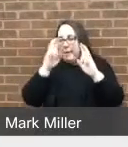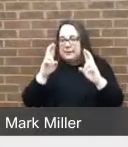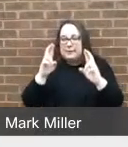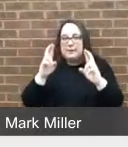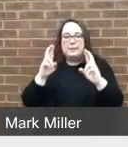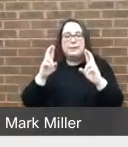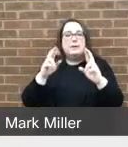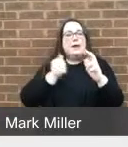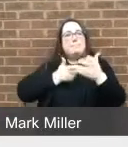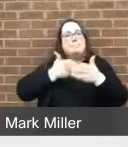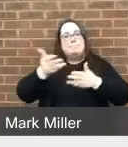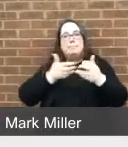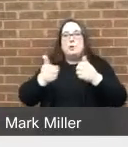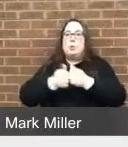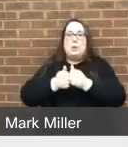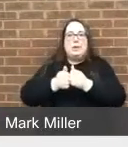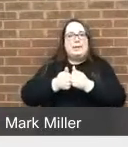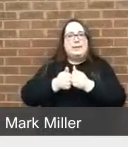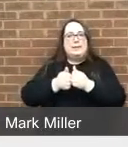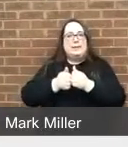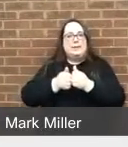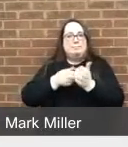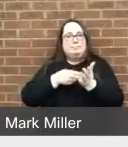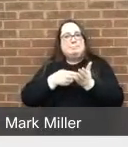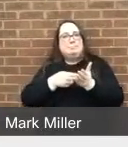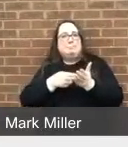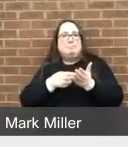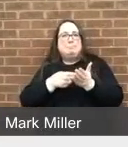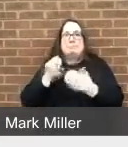treated with the dignity that they deserve.